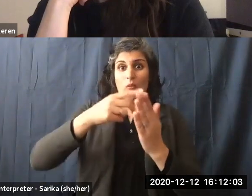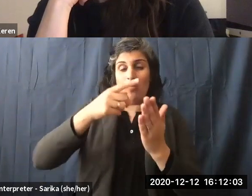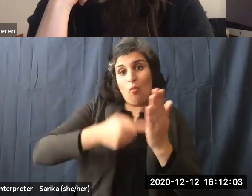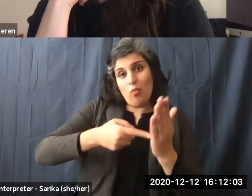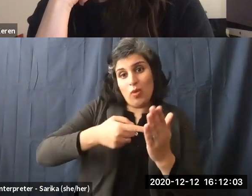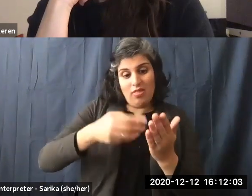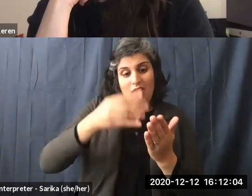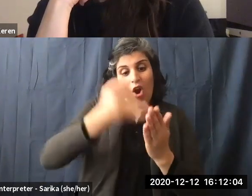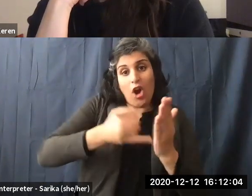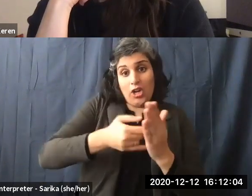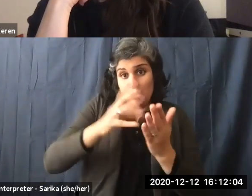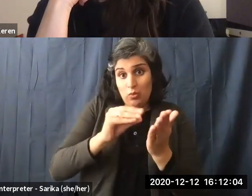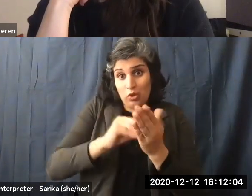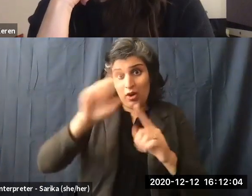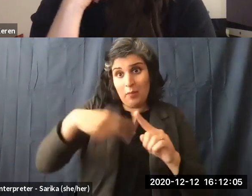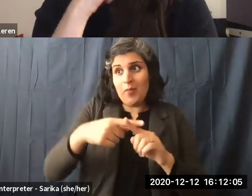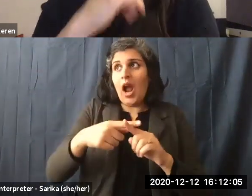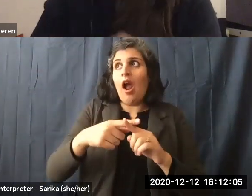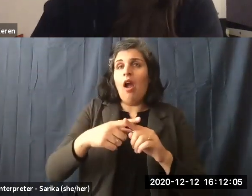material hierarchies in society.